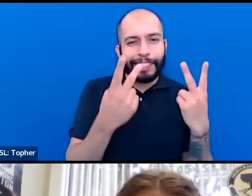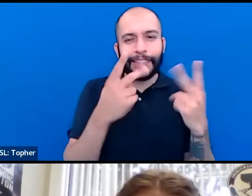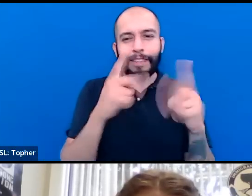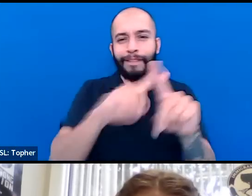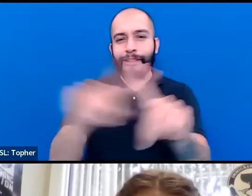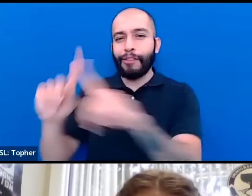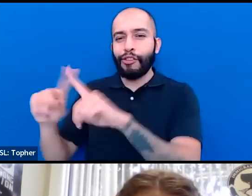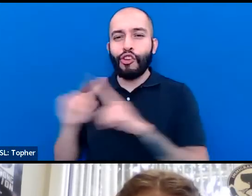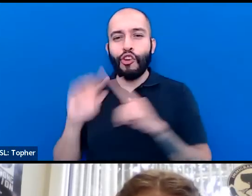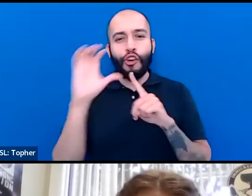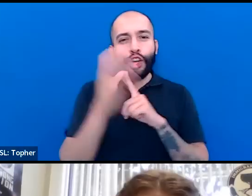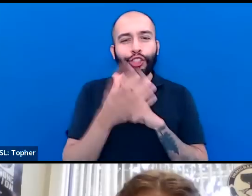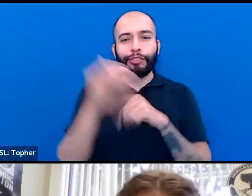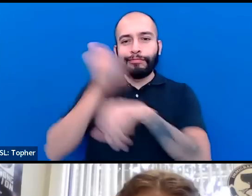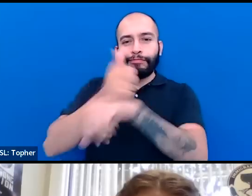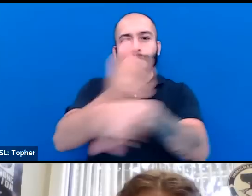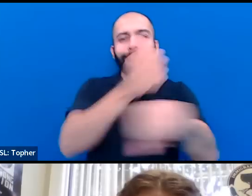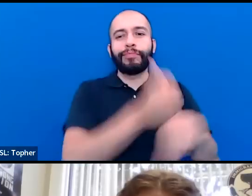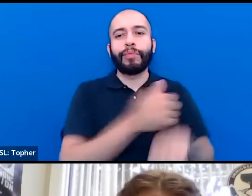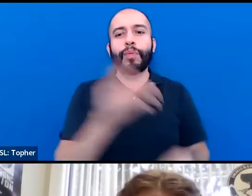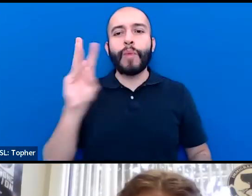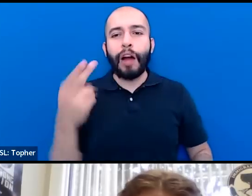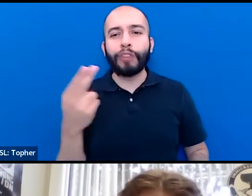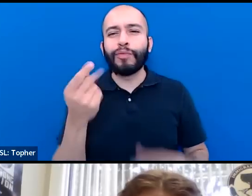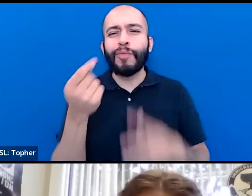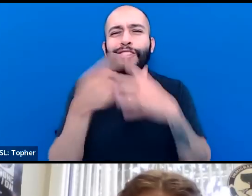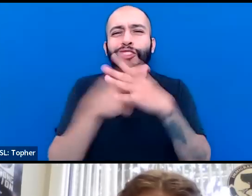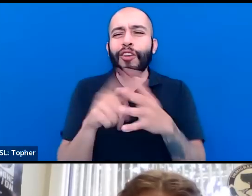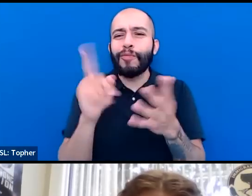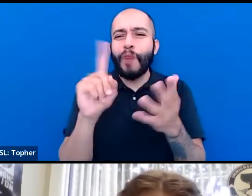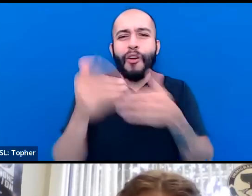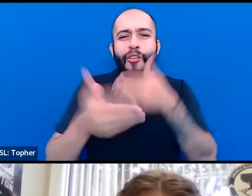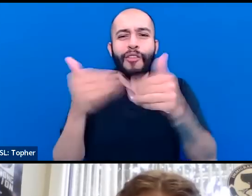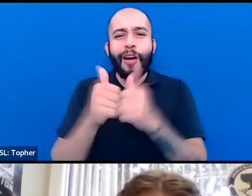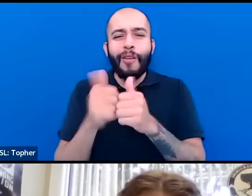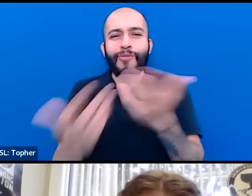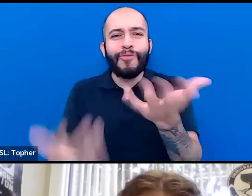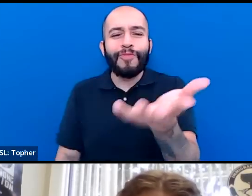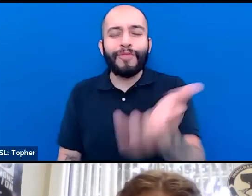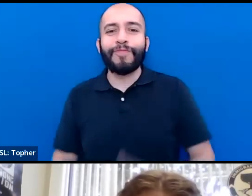absolutely. Thank you, Harold, for having me, and thank you all for being on this panel.